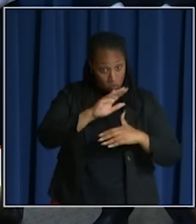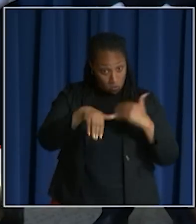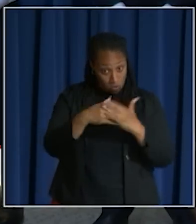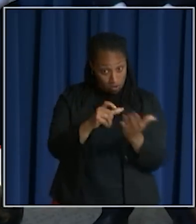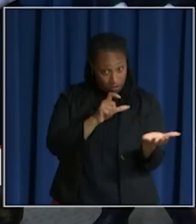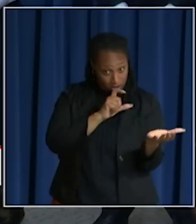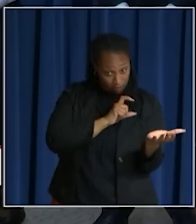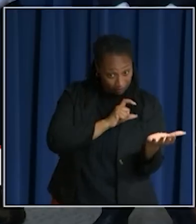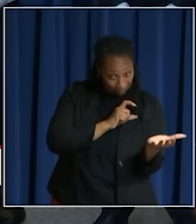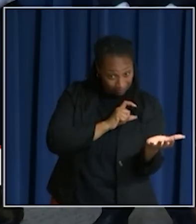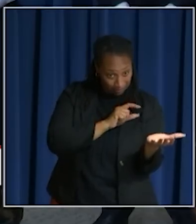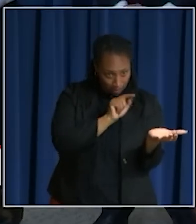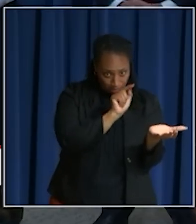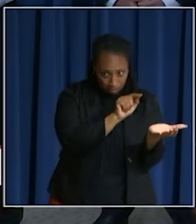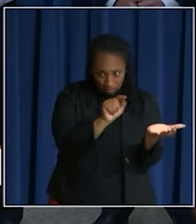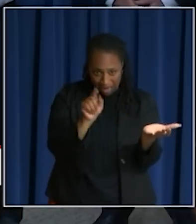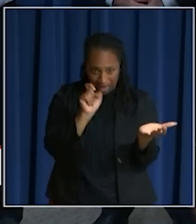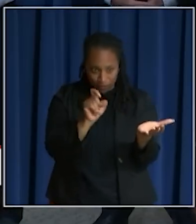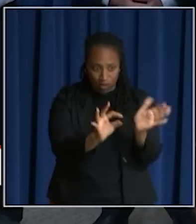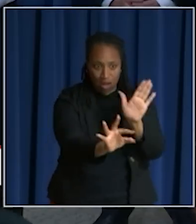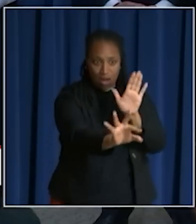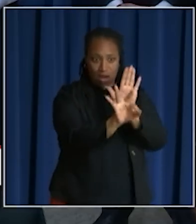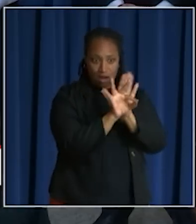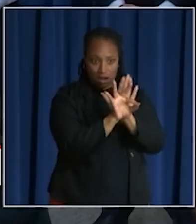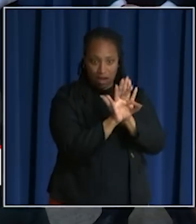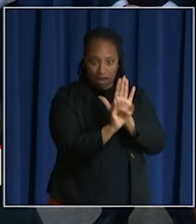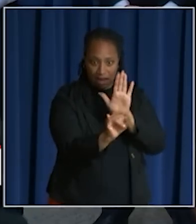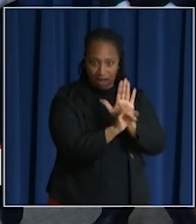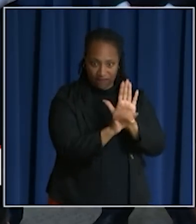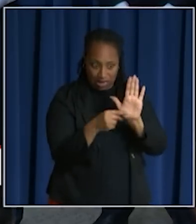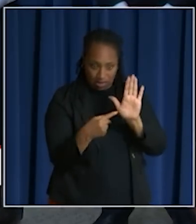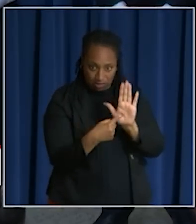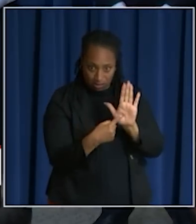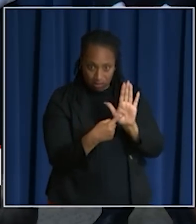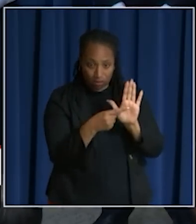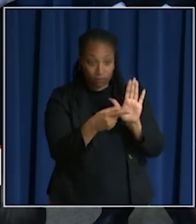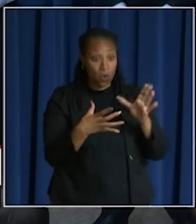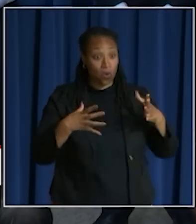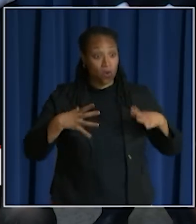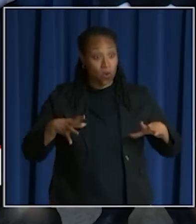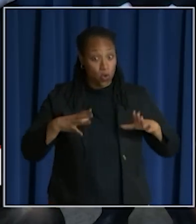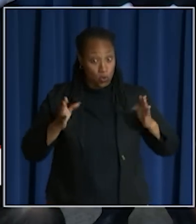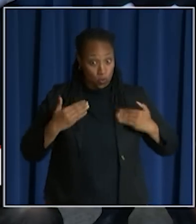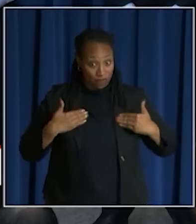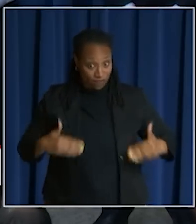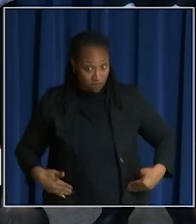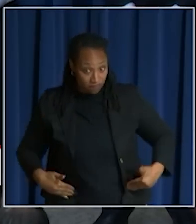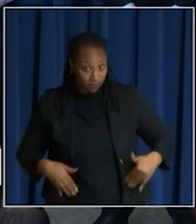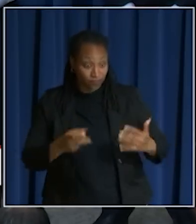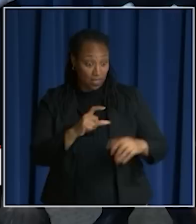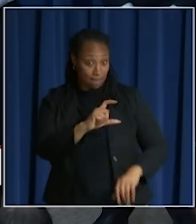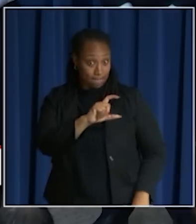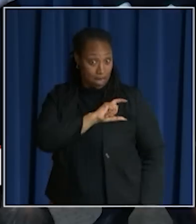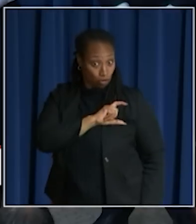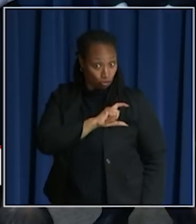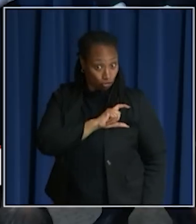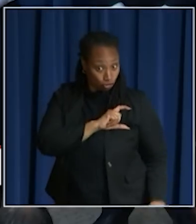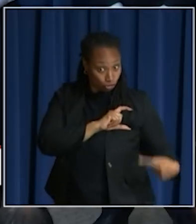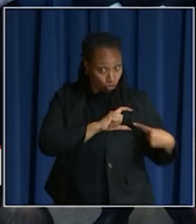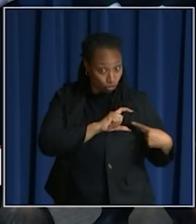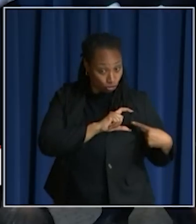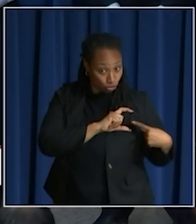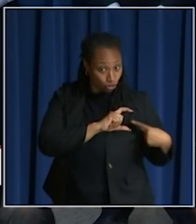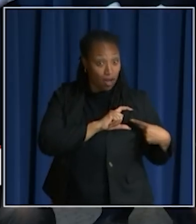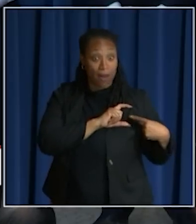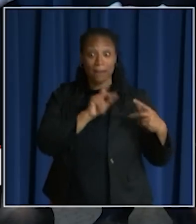identifiable by a uniform, a badge, a jacket, so that people know that they are law